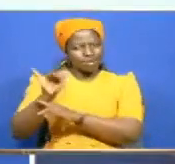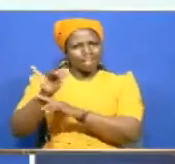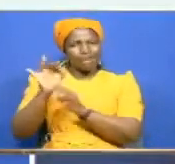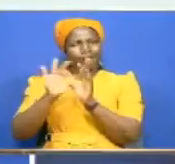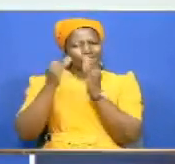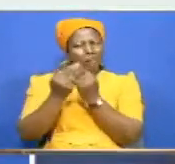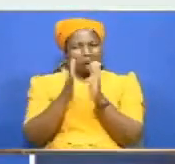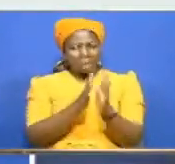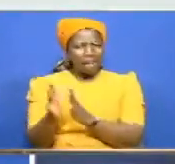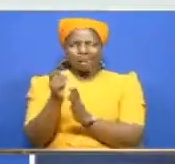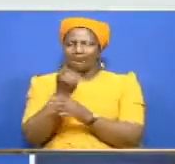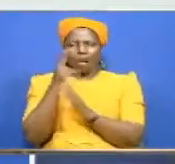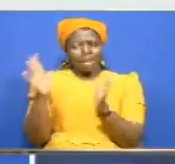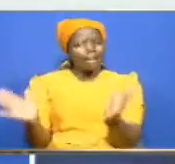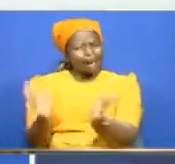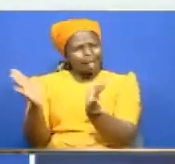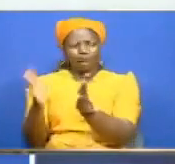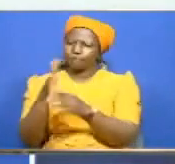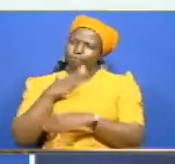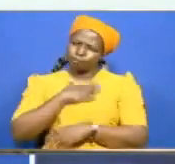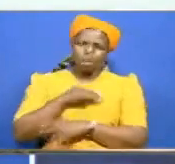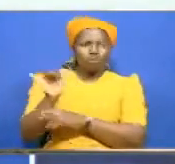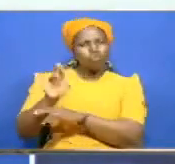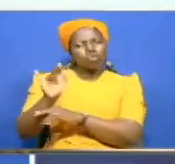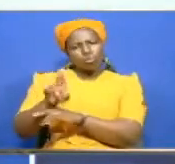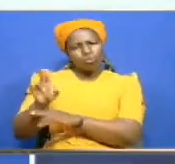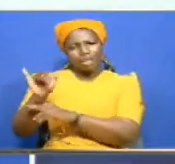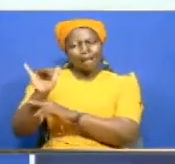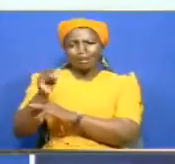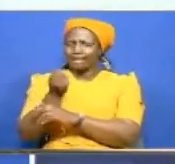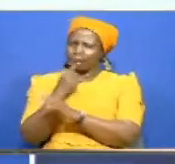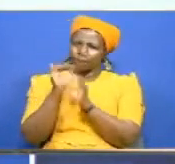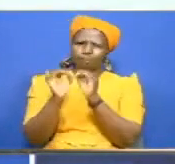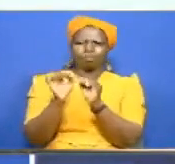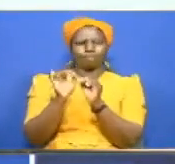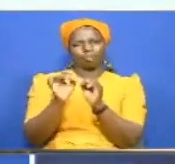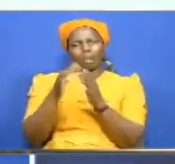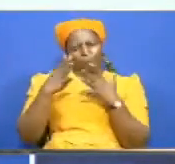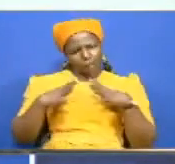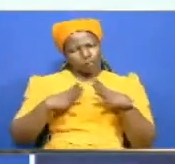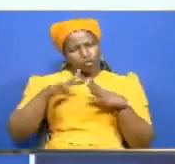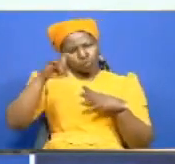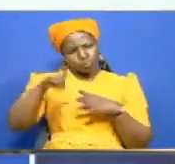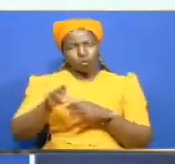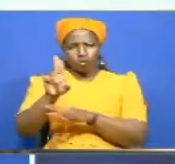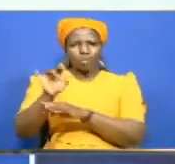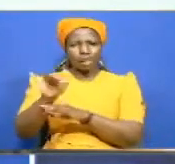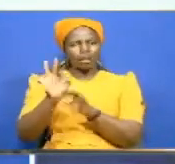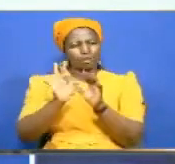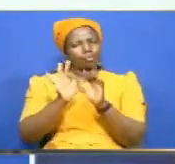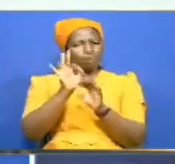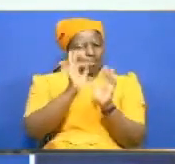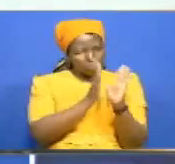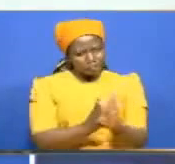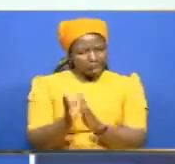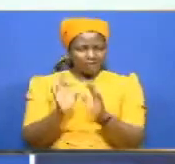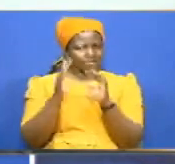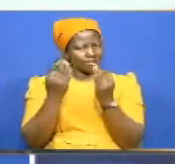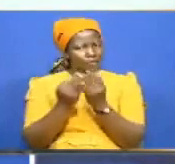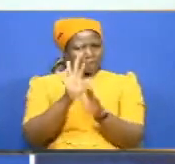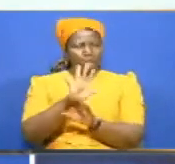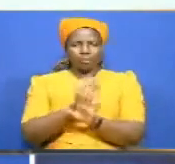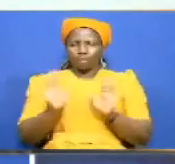early age. Let the people using pills use it just to plan their family. And if you